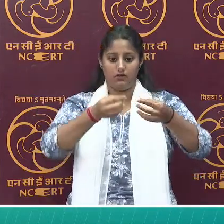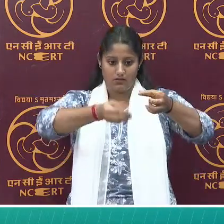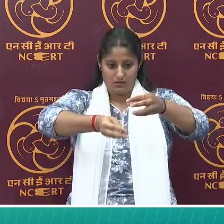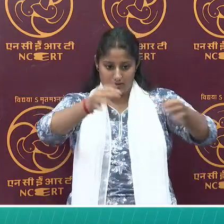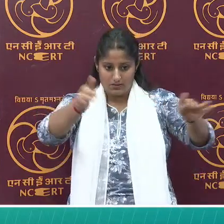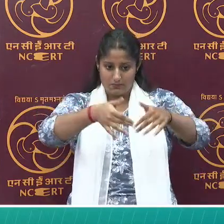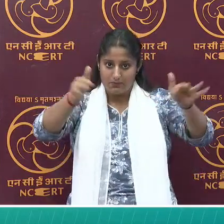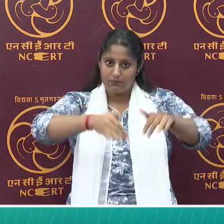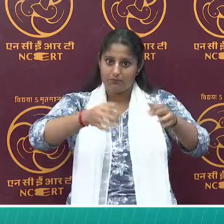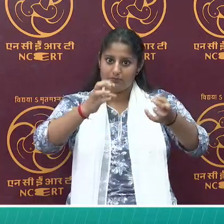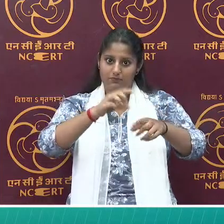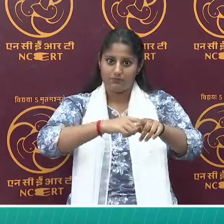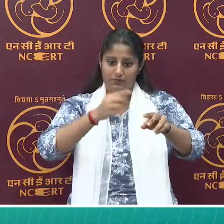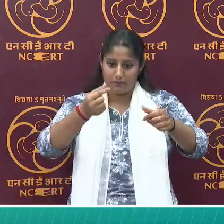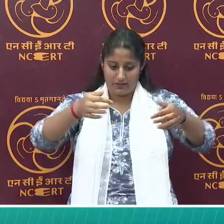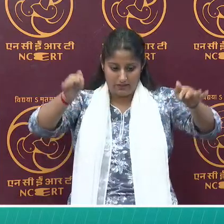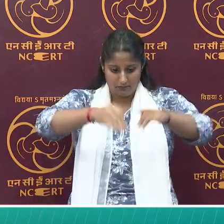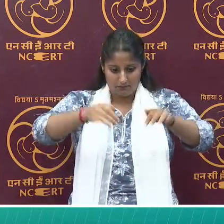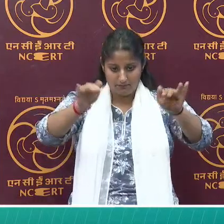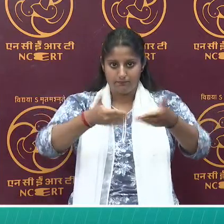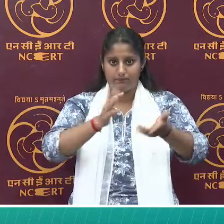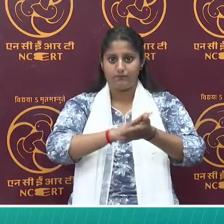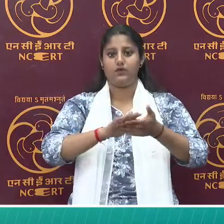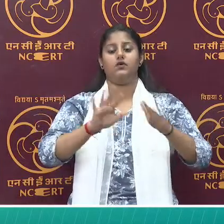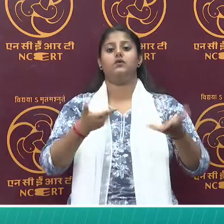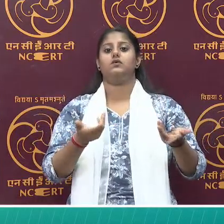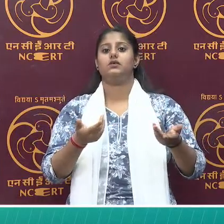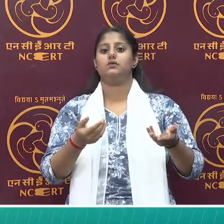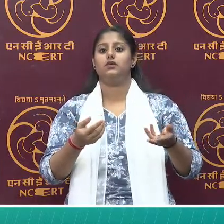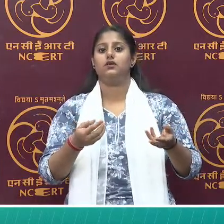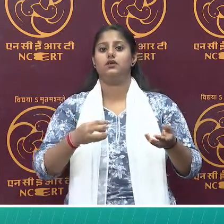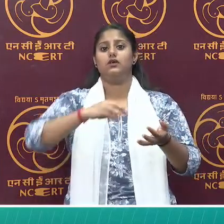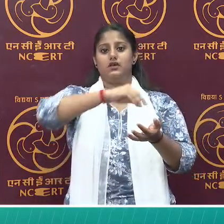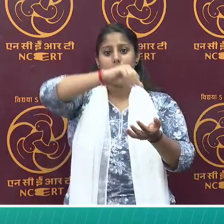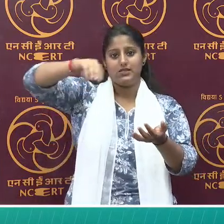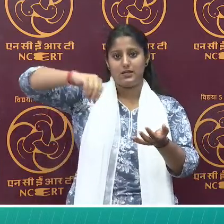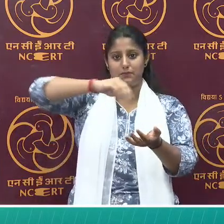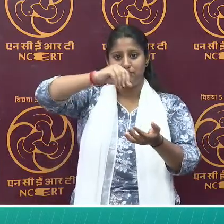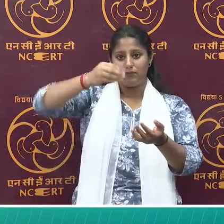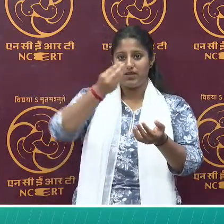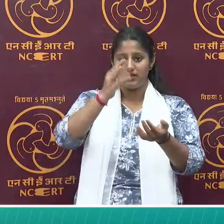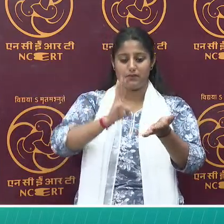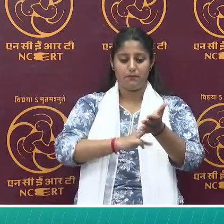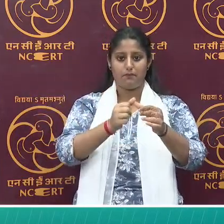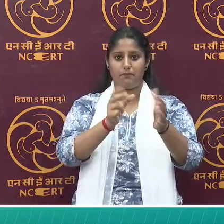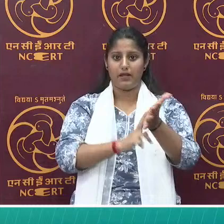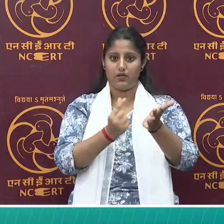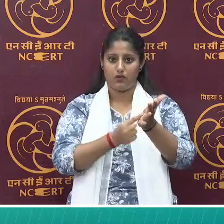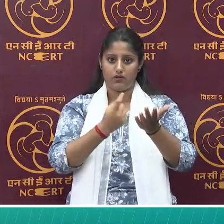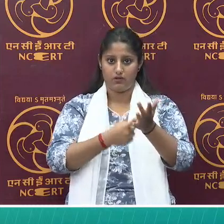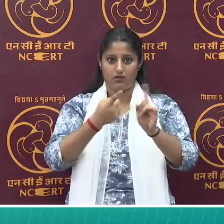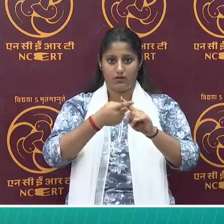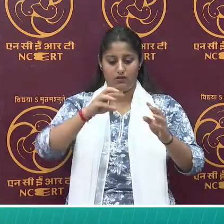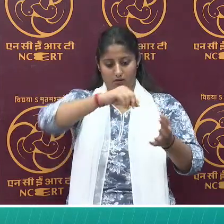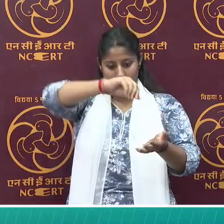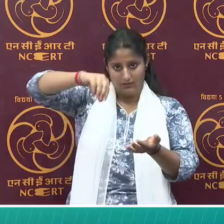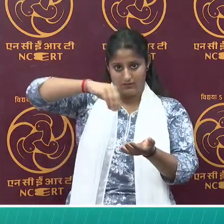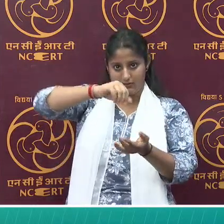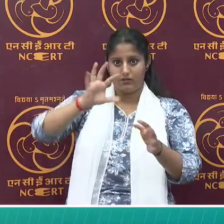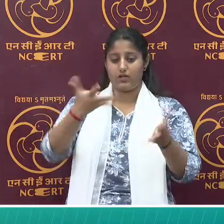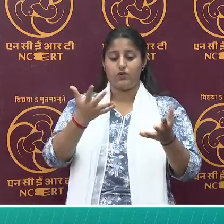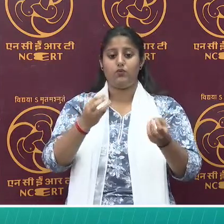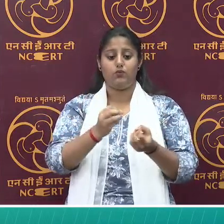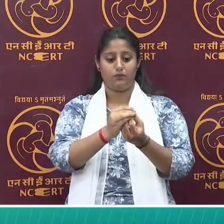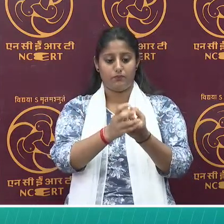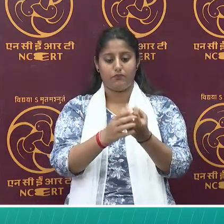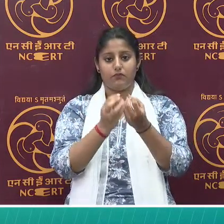Right. So that is sowing. After that, we sprinkle some manures over it so that the plant is getting